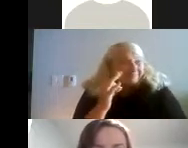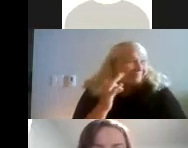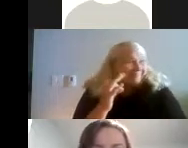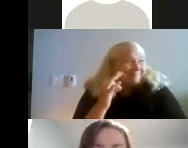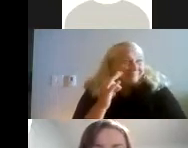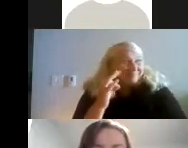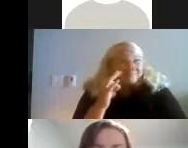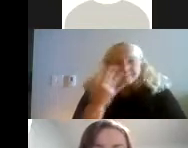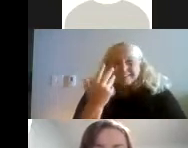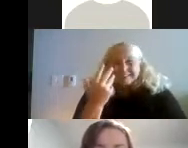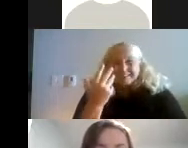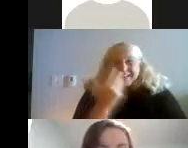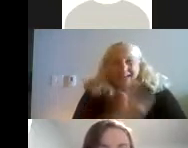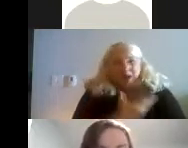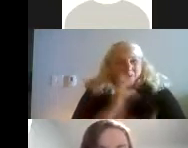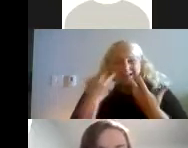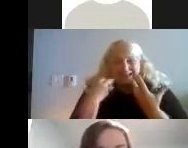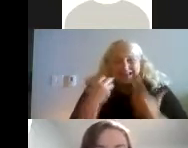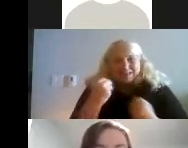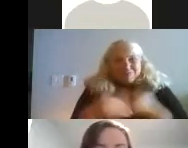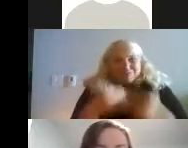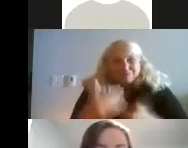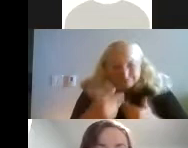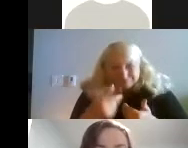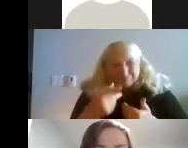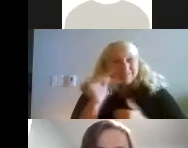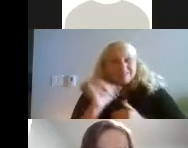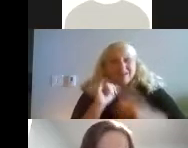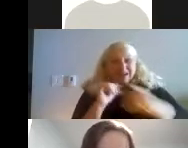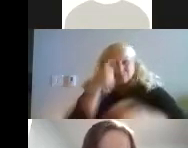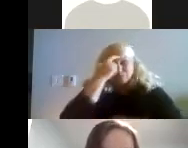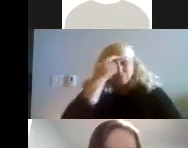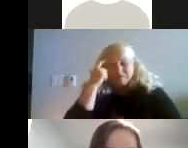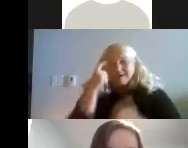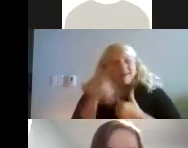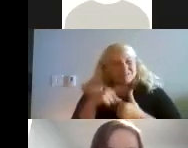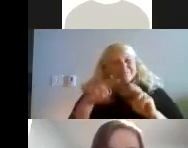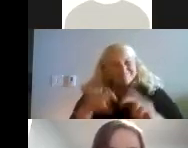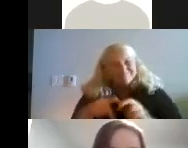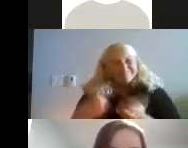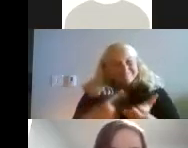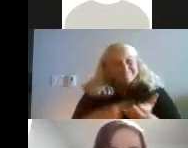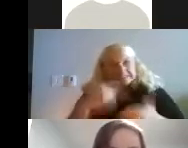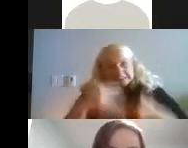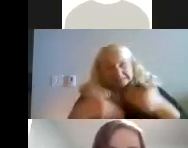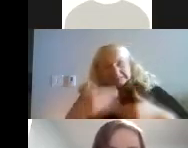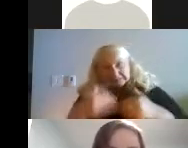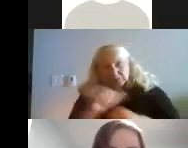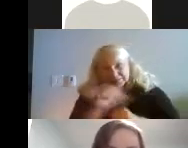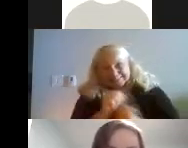reconciliation, is facing some of these traumas and working through them so that we can